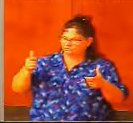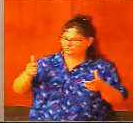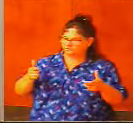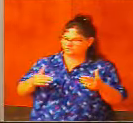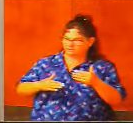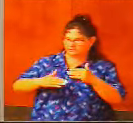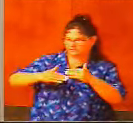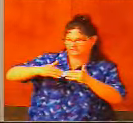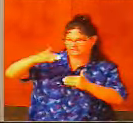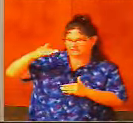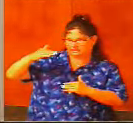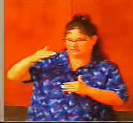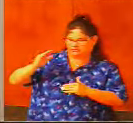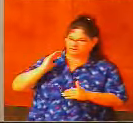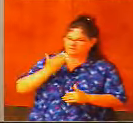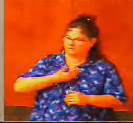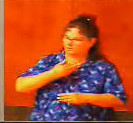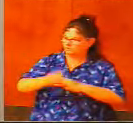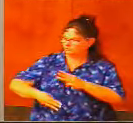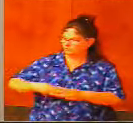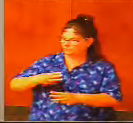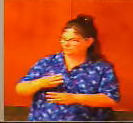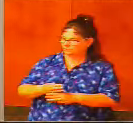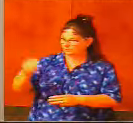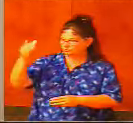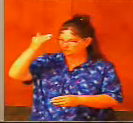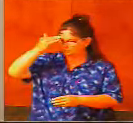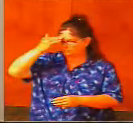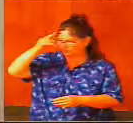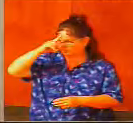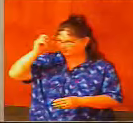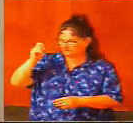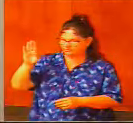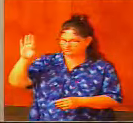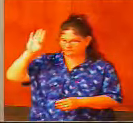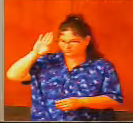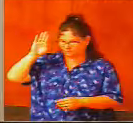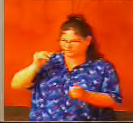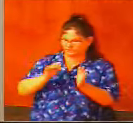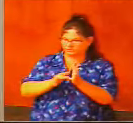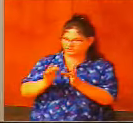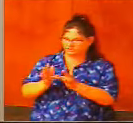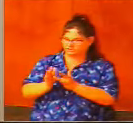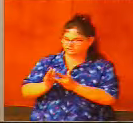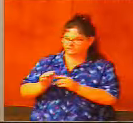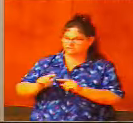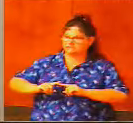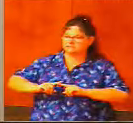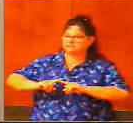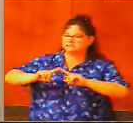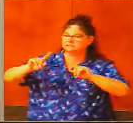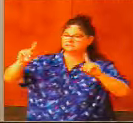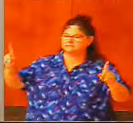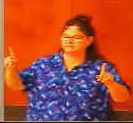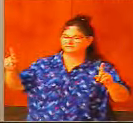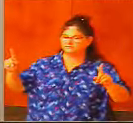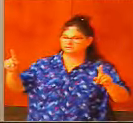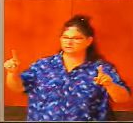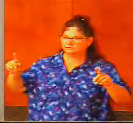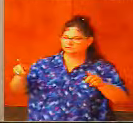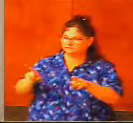inequity that our world has ever known, because Barabbas and Jesus were as different as night and